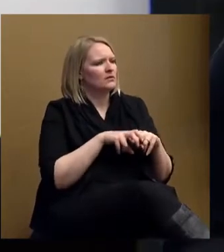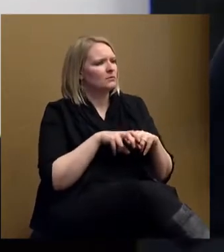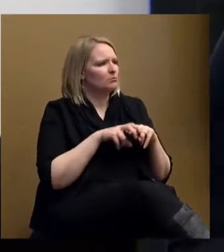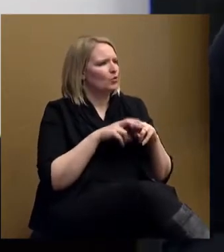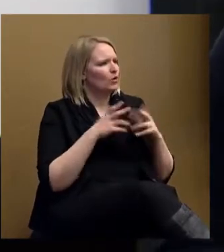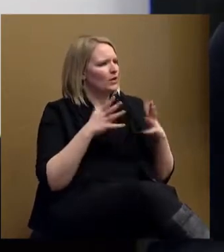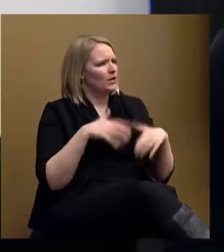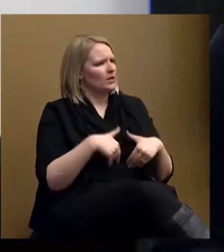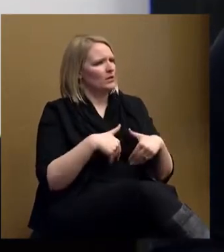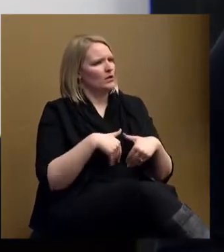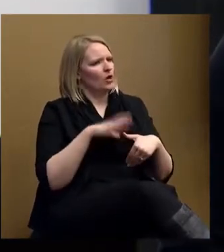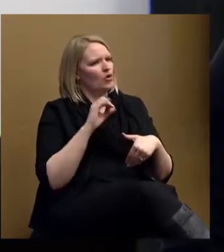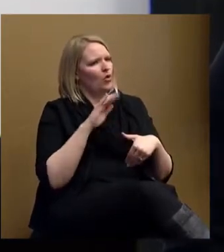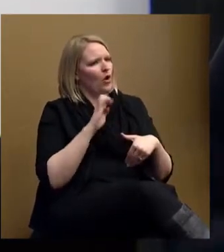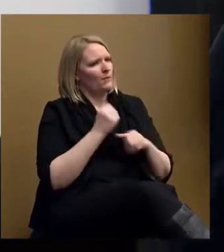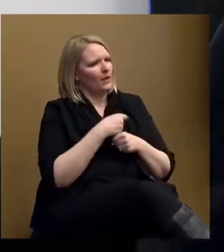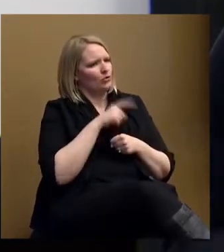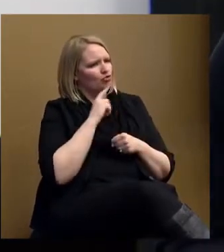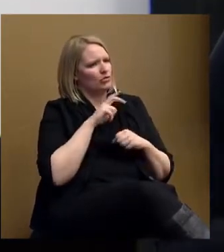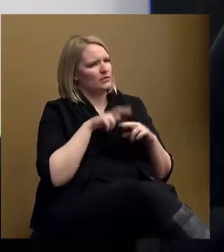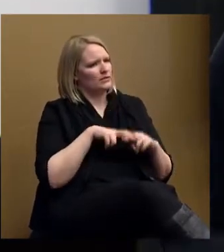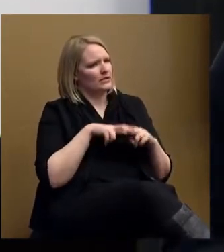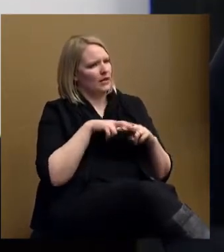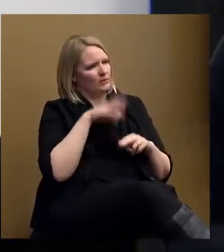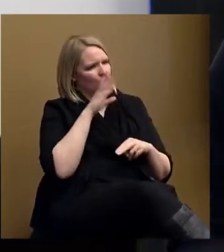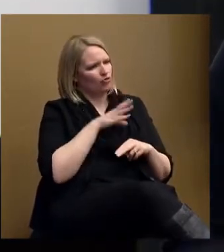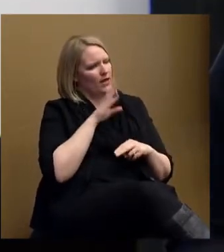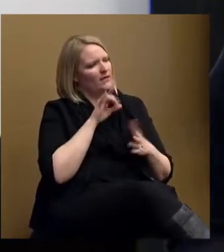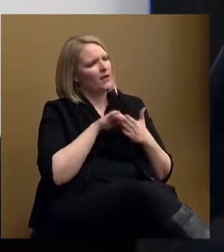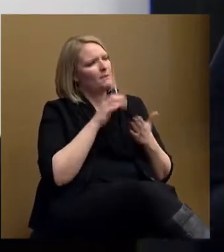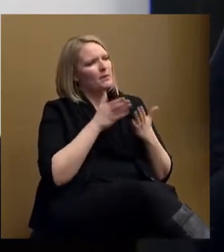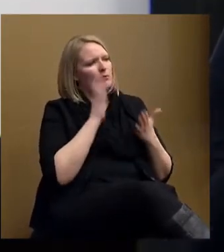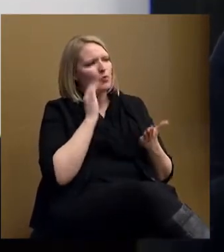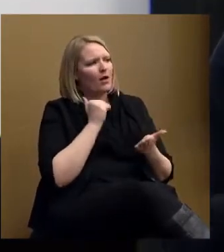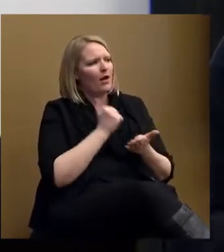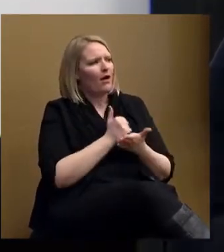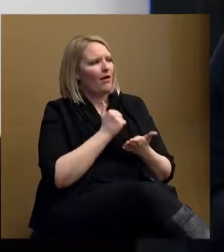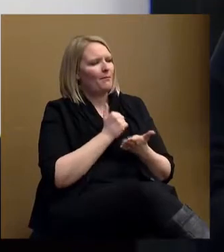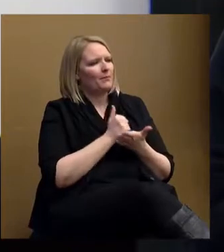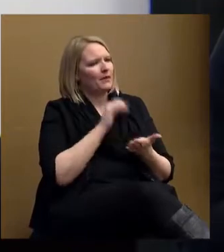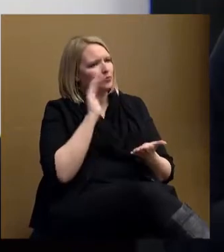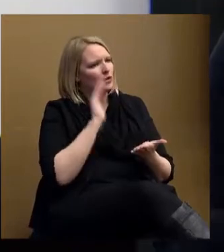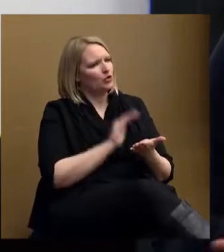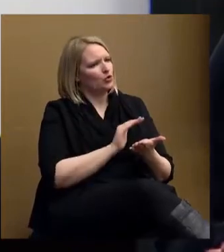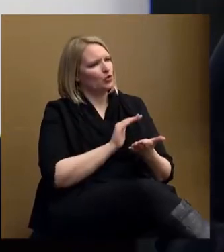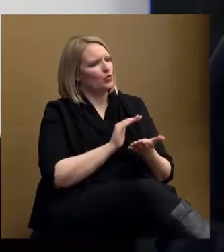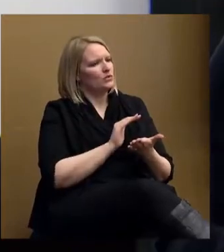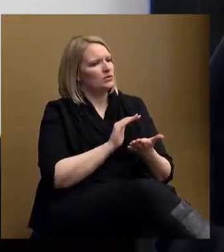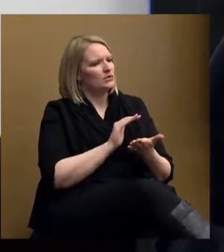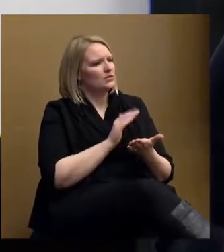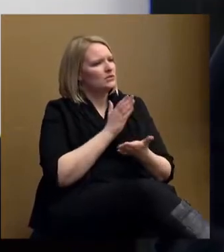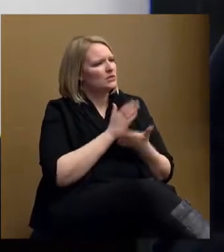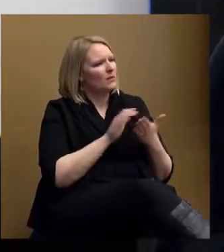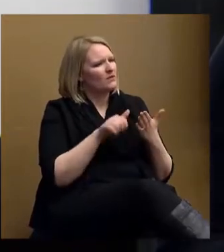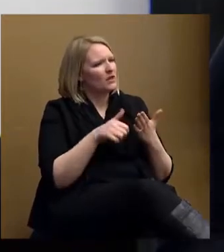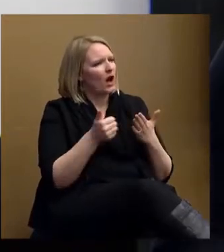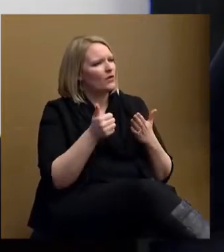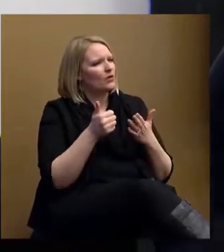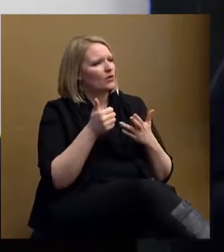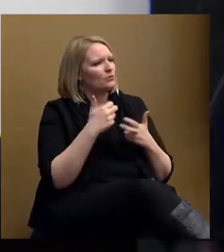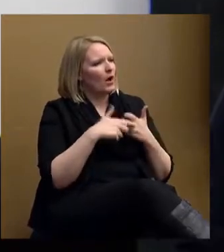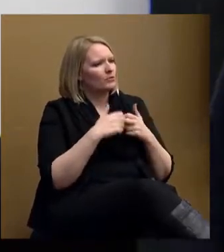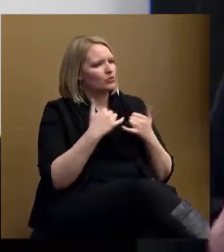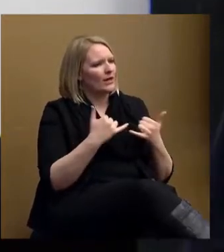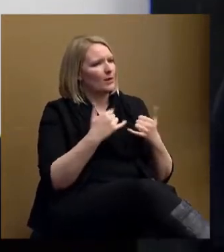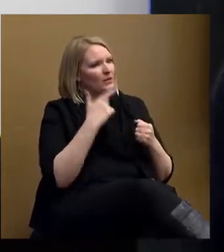and his core to keep things in place. And that actually may help to kind of settle some of those other areas as well. Because